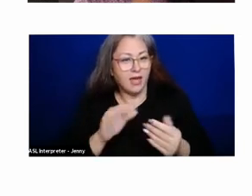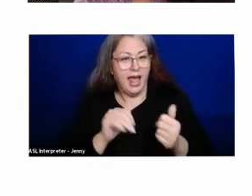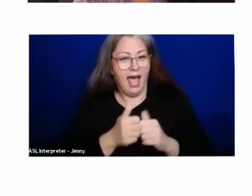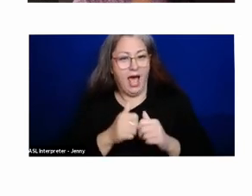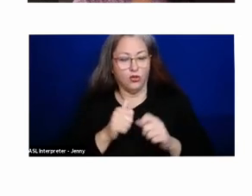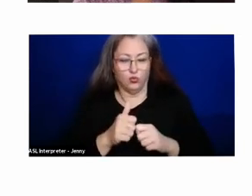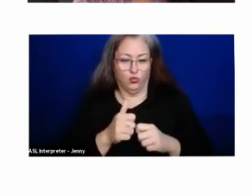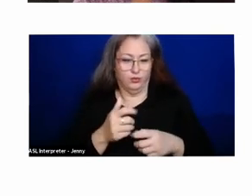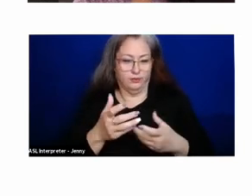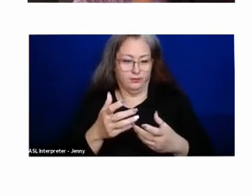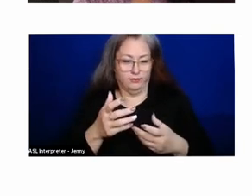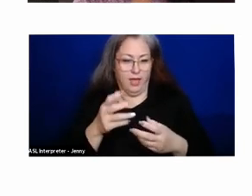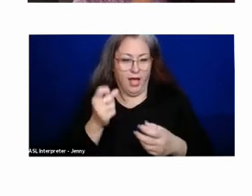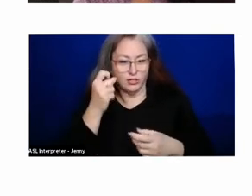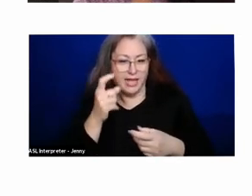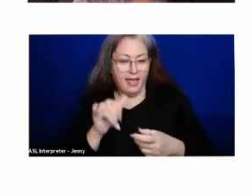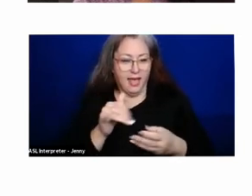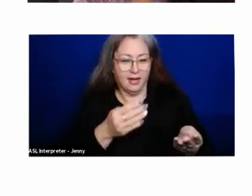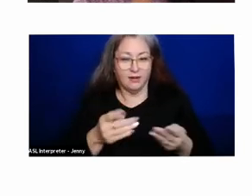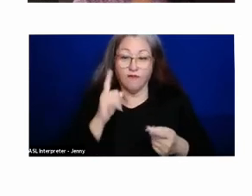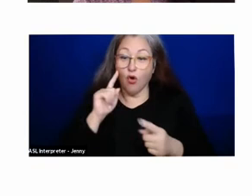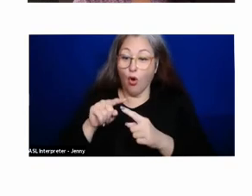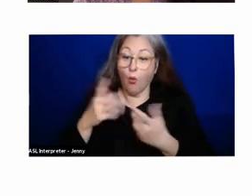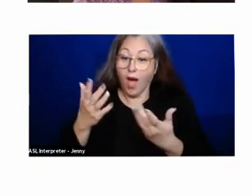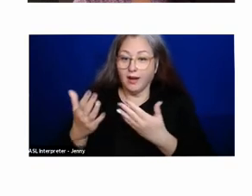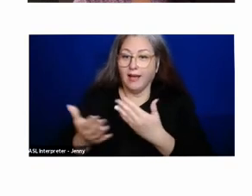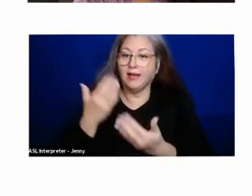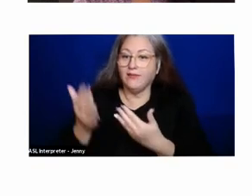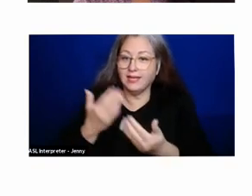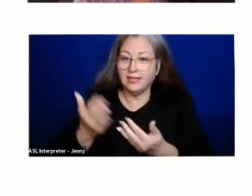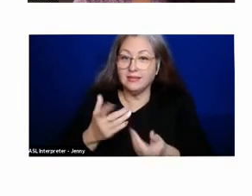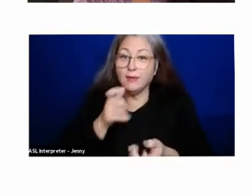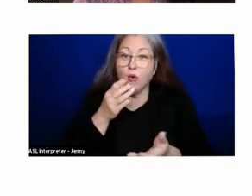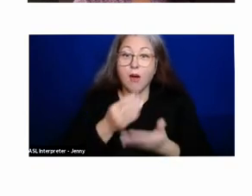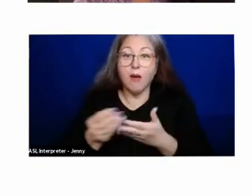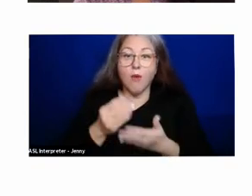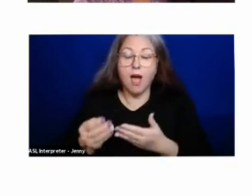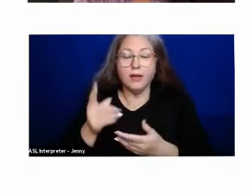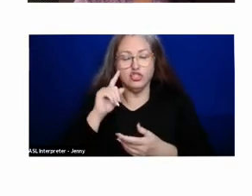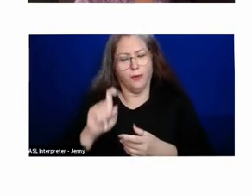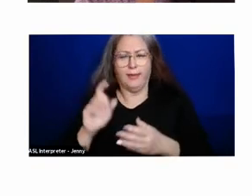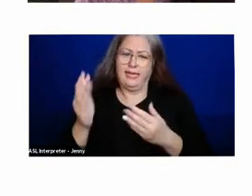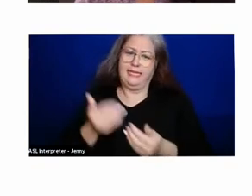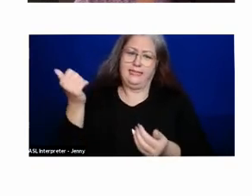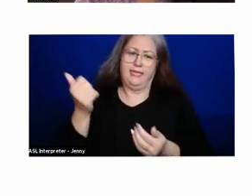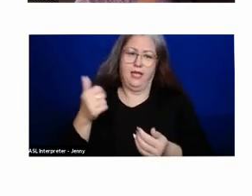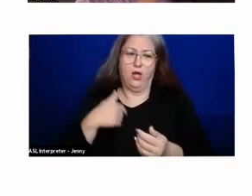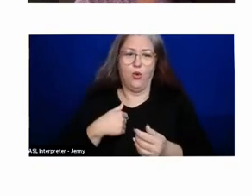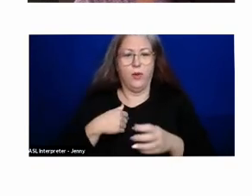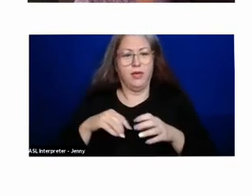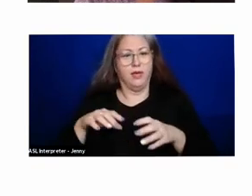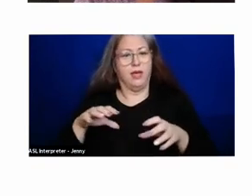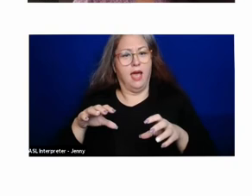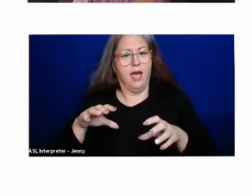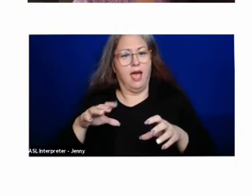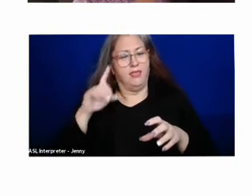economy. Convenience culture. Most consumers in the global north think that shopping should be easy, and we act as if convenience is a